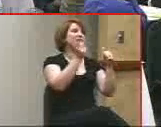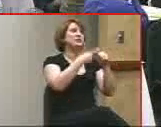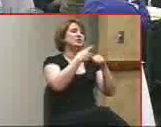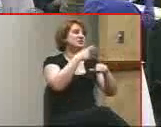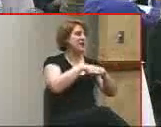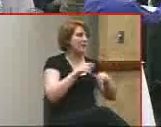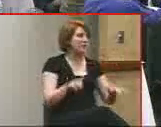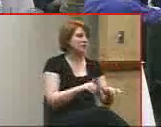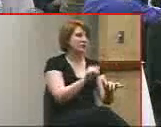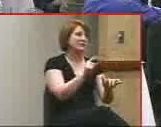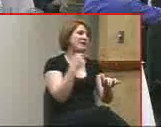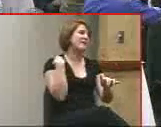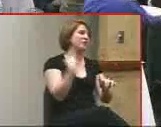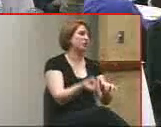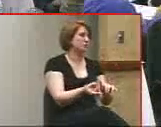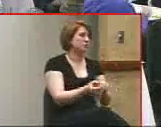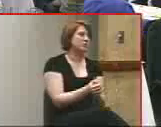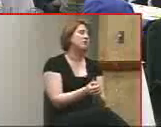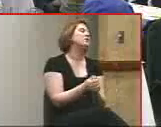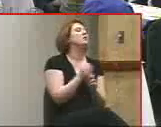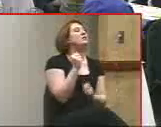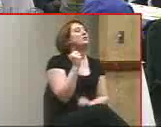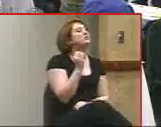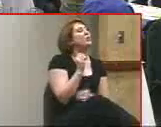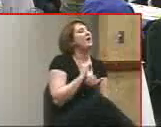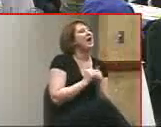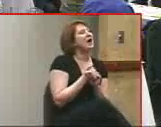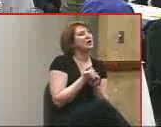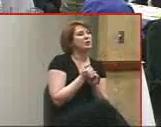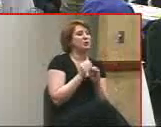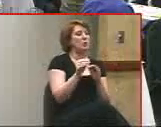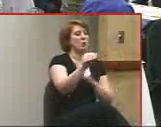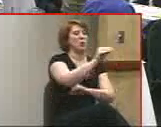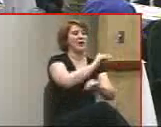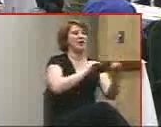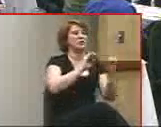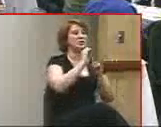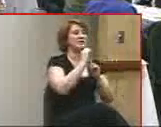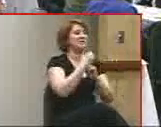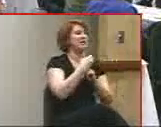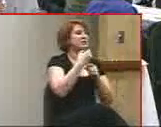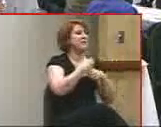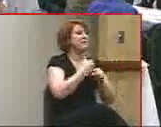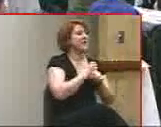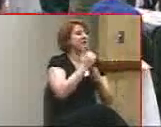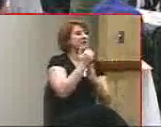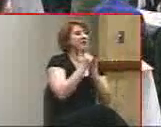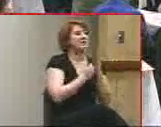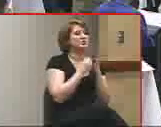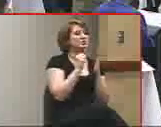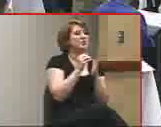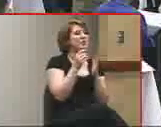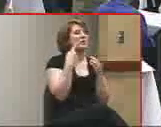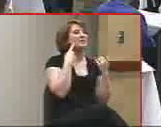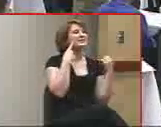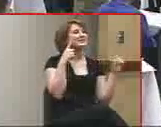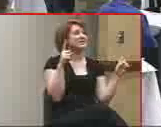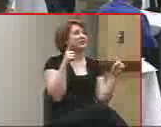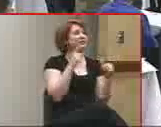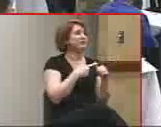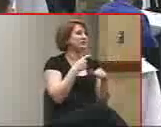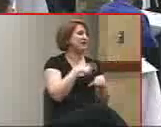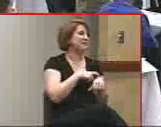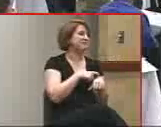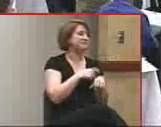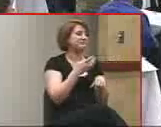do it, ever. So how do you arrange the environment to make that lesson so that they'll be successful the first time? And so